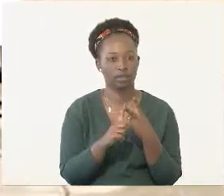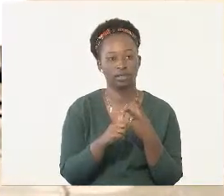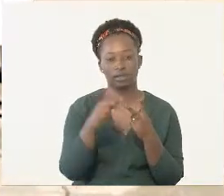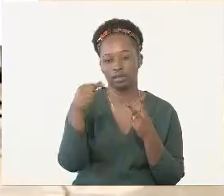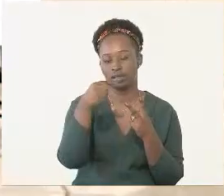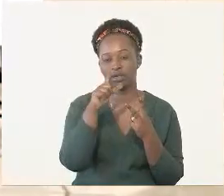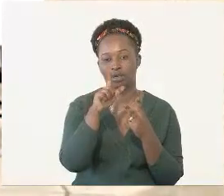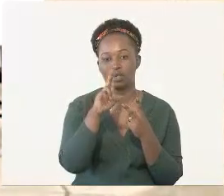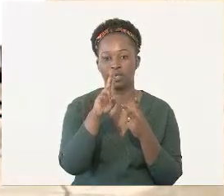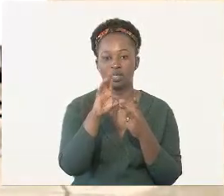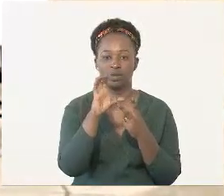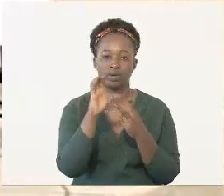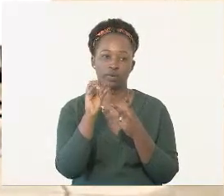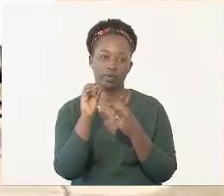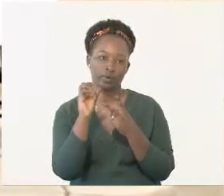glycagon.